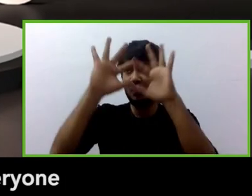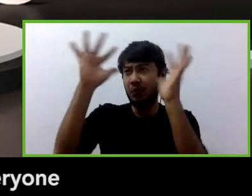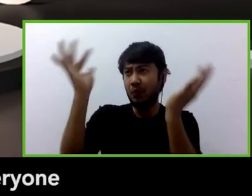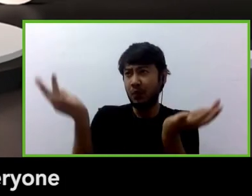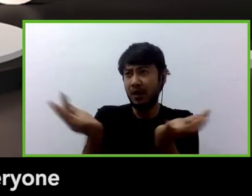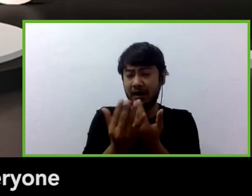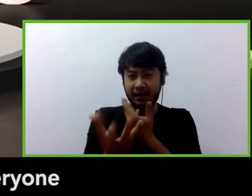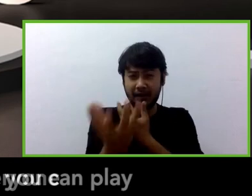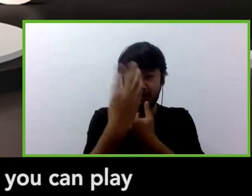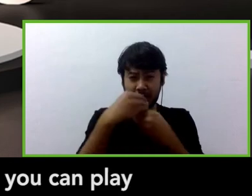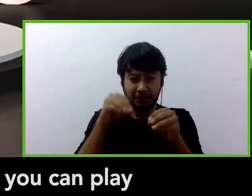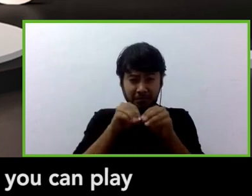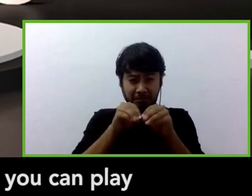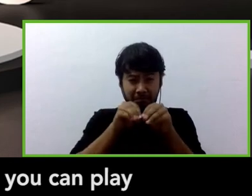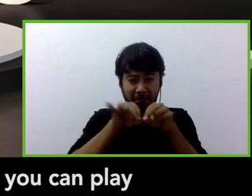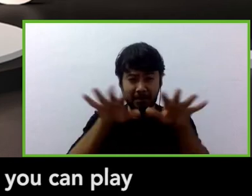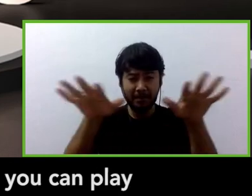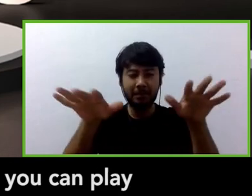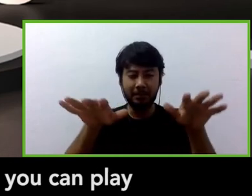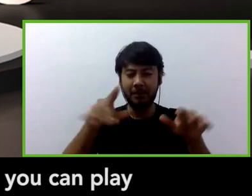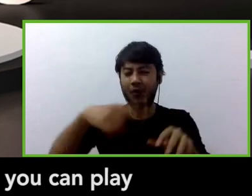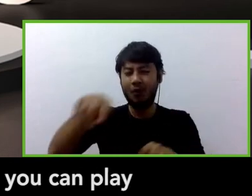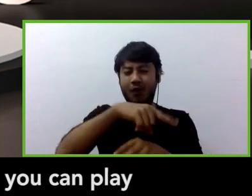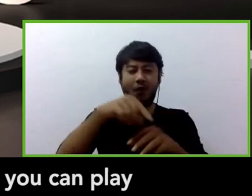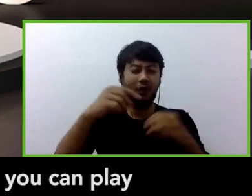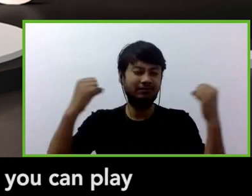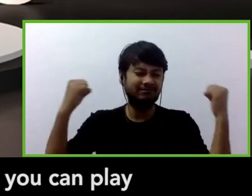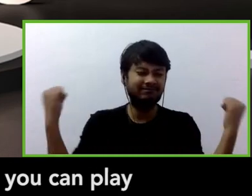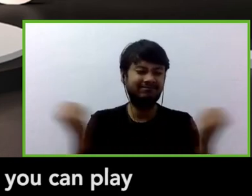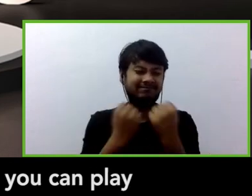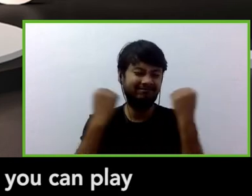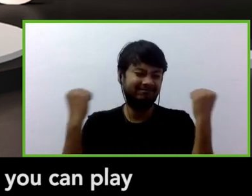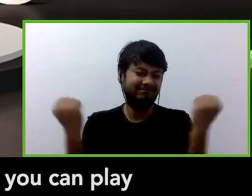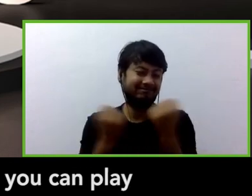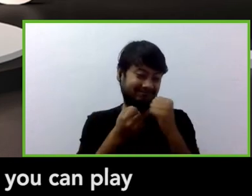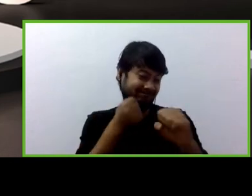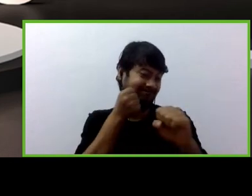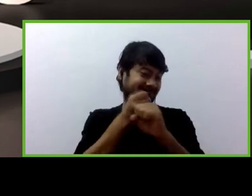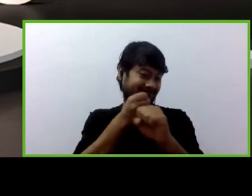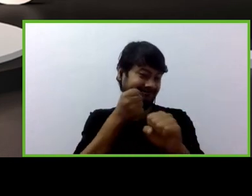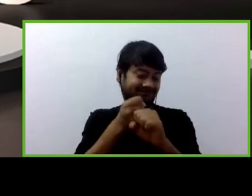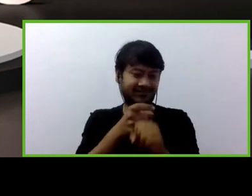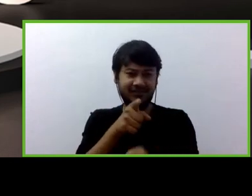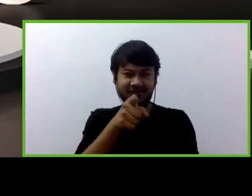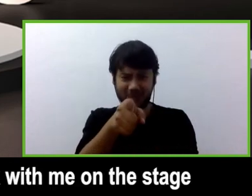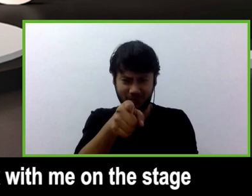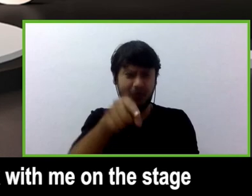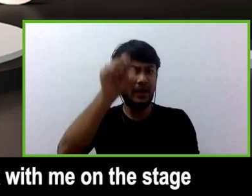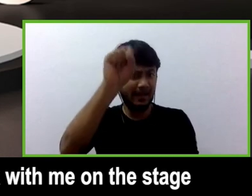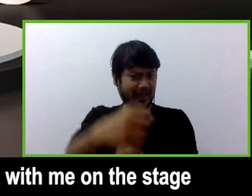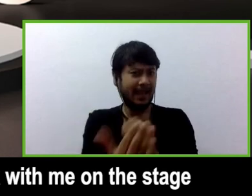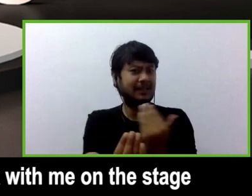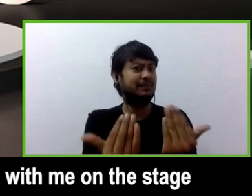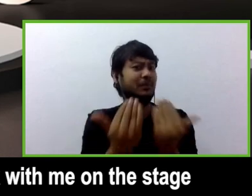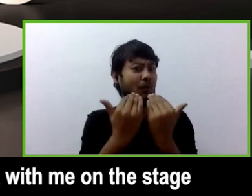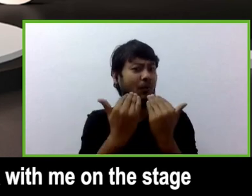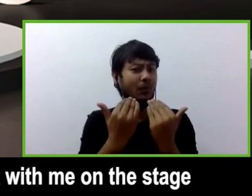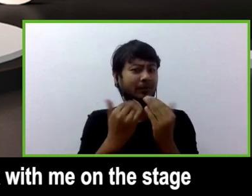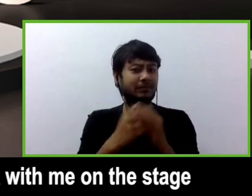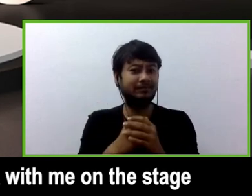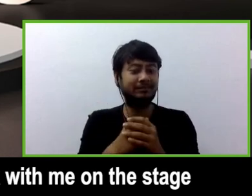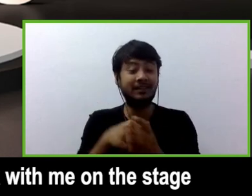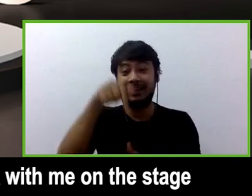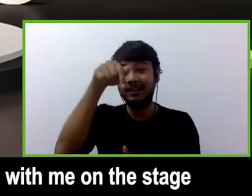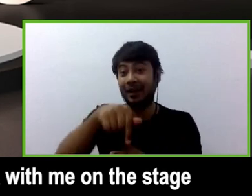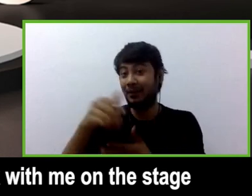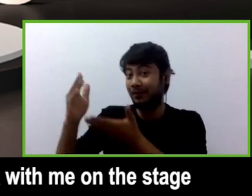from everyone. And there is a huge part that influencers like you can play. And now, I'd like to invite my